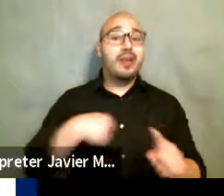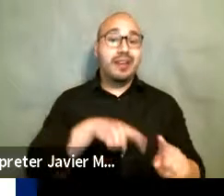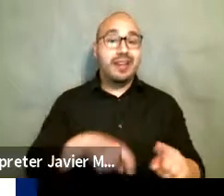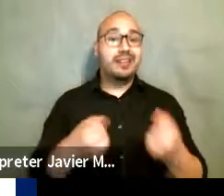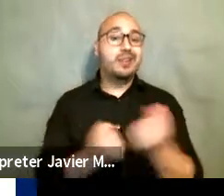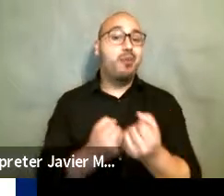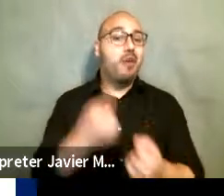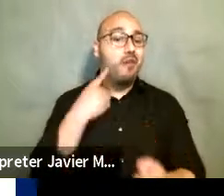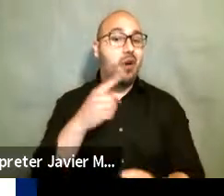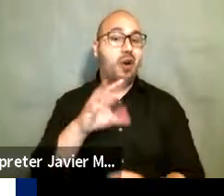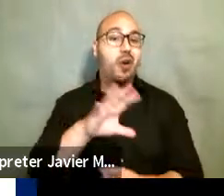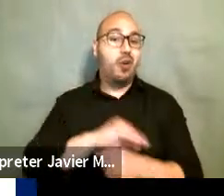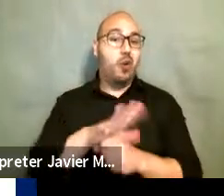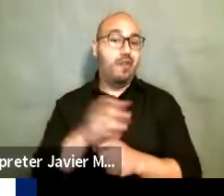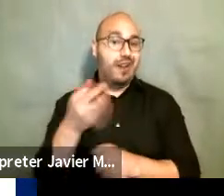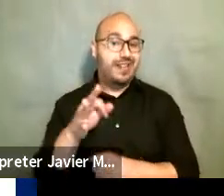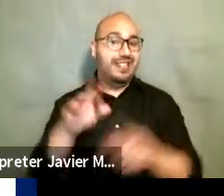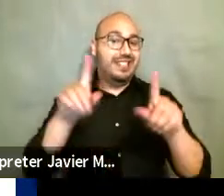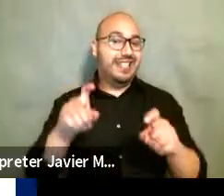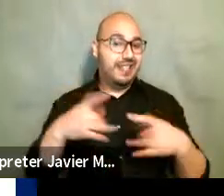our vaccination sites as well.